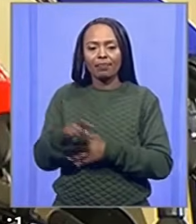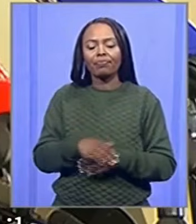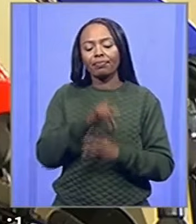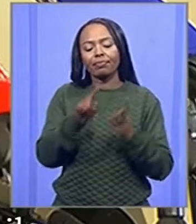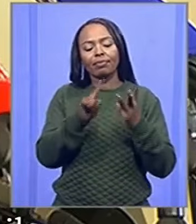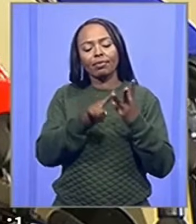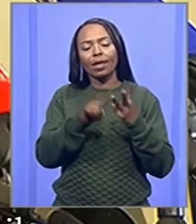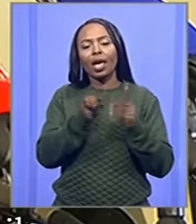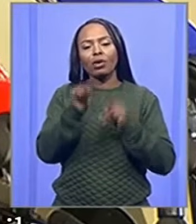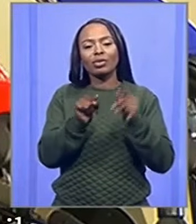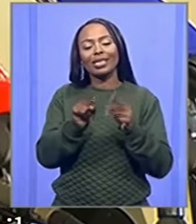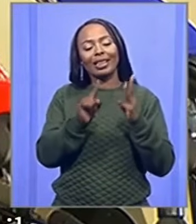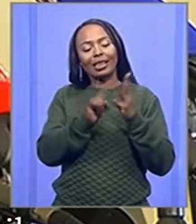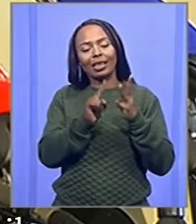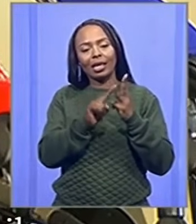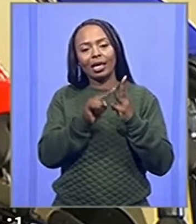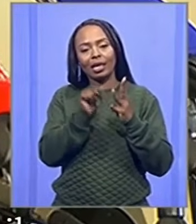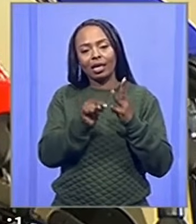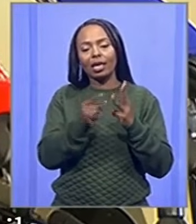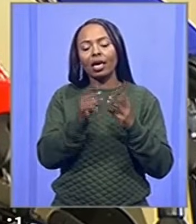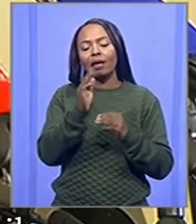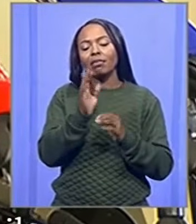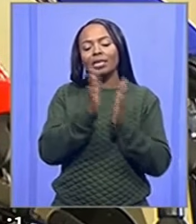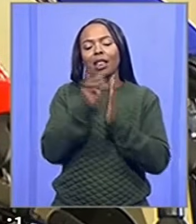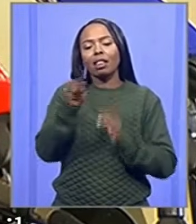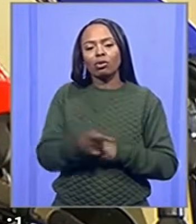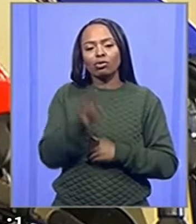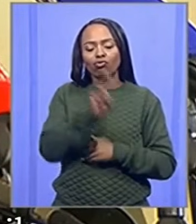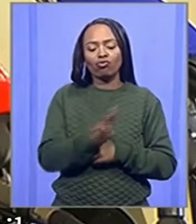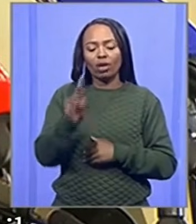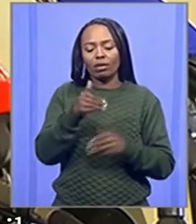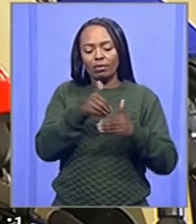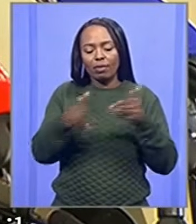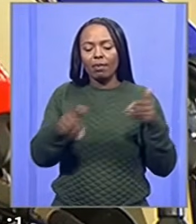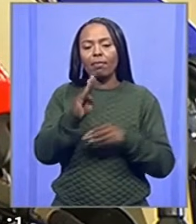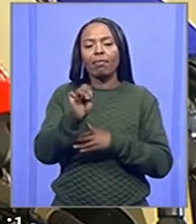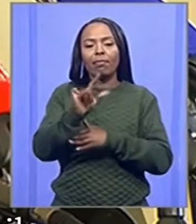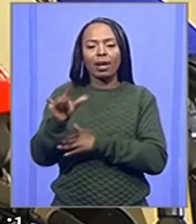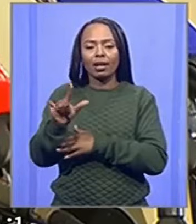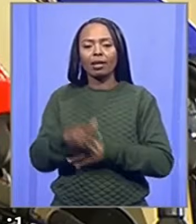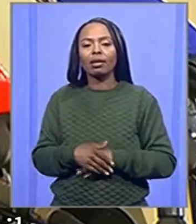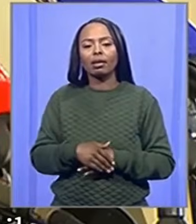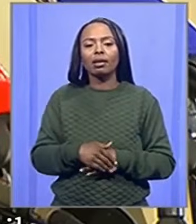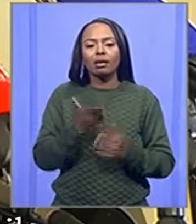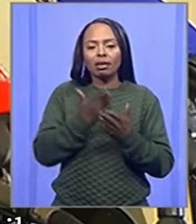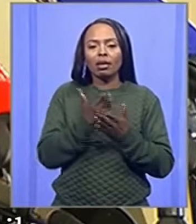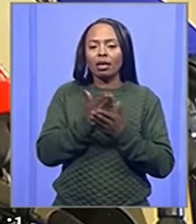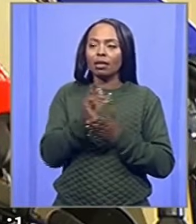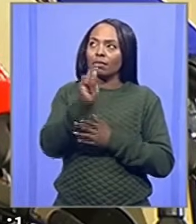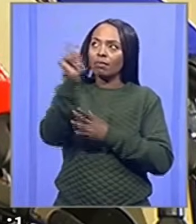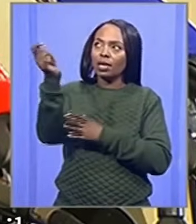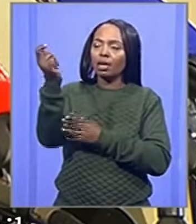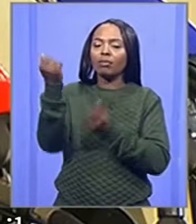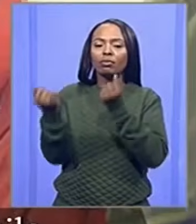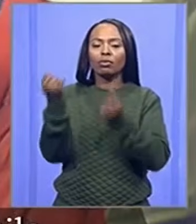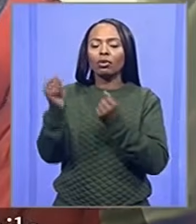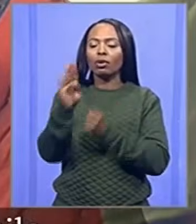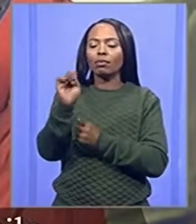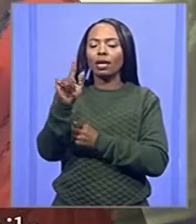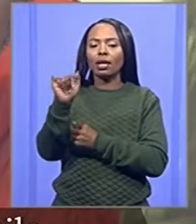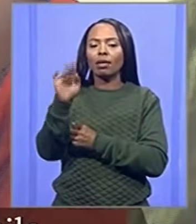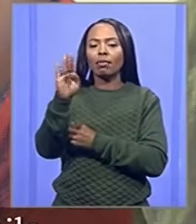3, bail is fixed at an amount of 10,000 rand. This amount may be paid in at the clerk of court, Bella Bella.